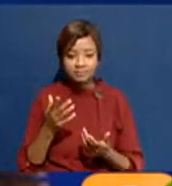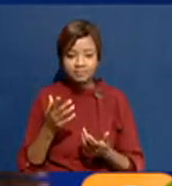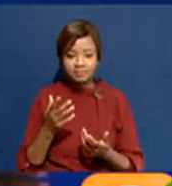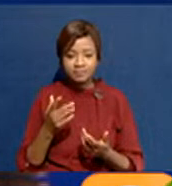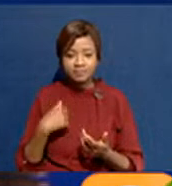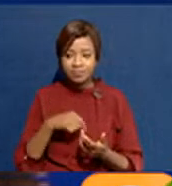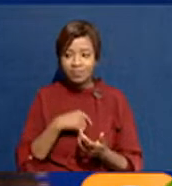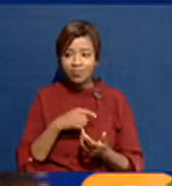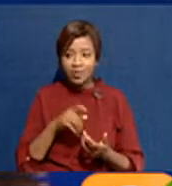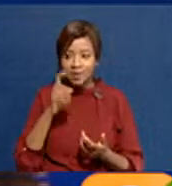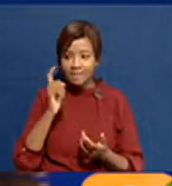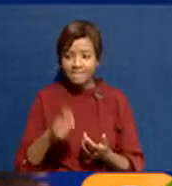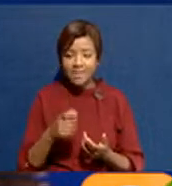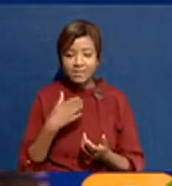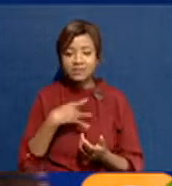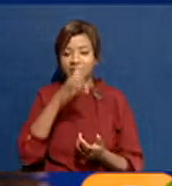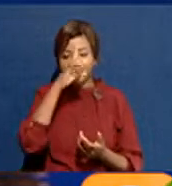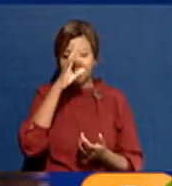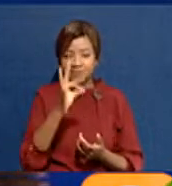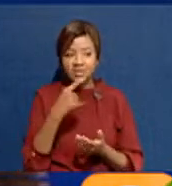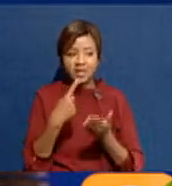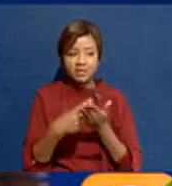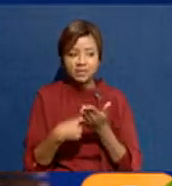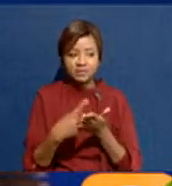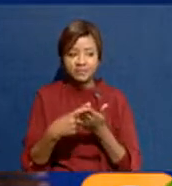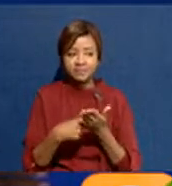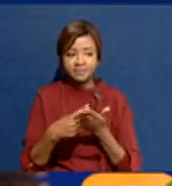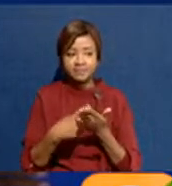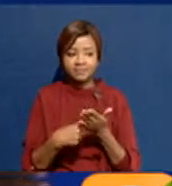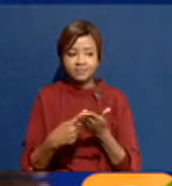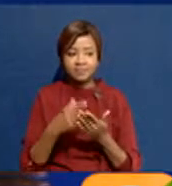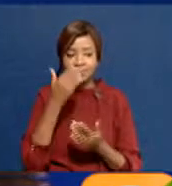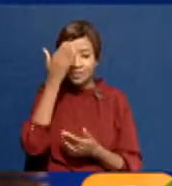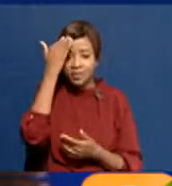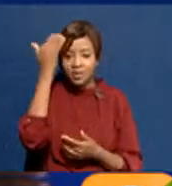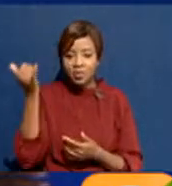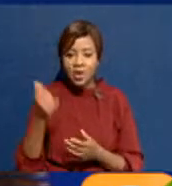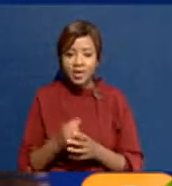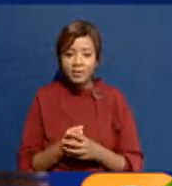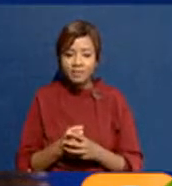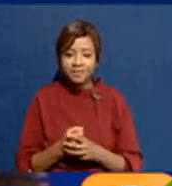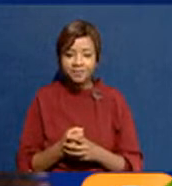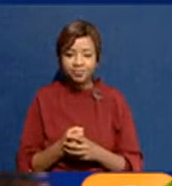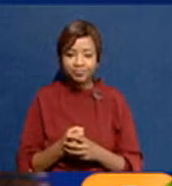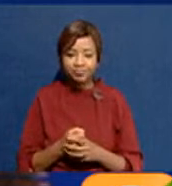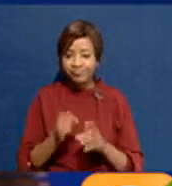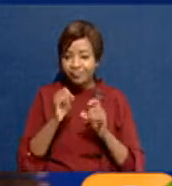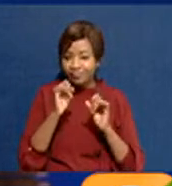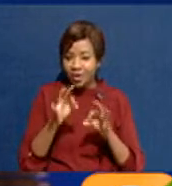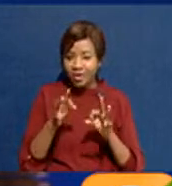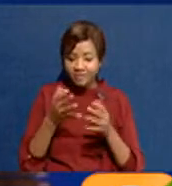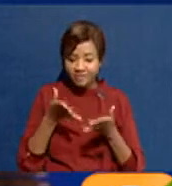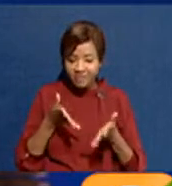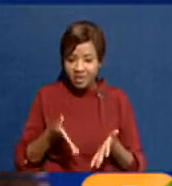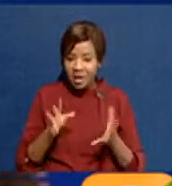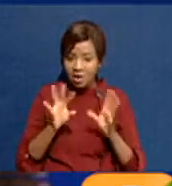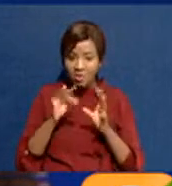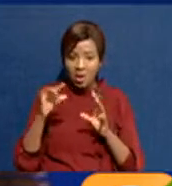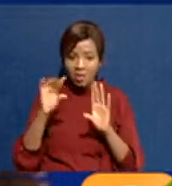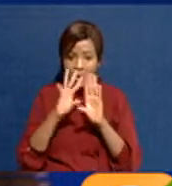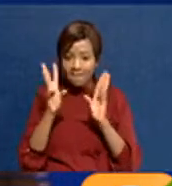we really need to have a serious conversation, because first of all, if we have not started increasing